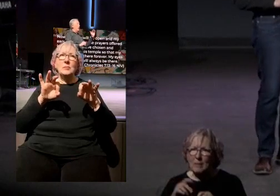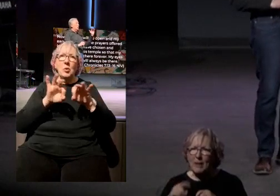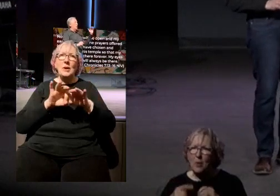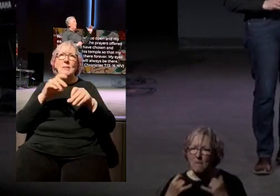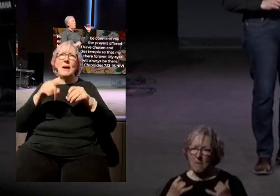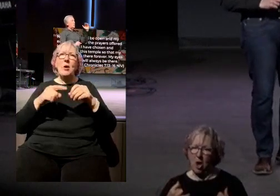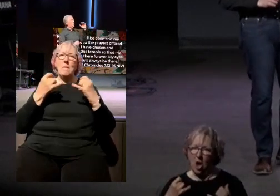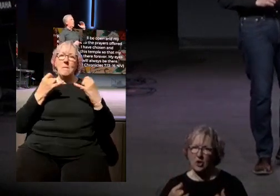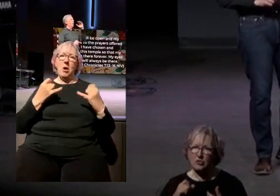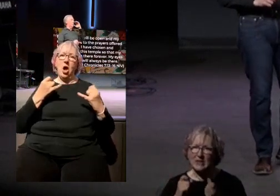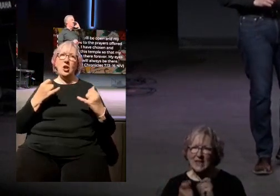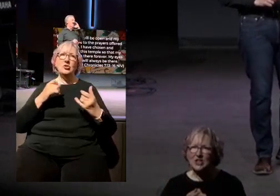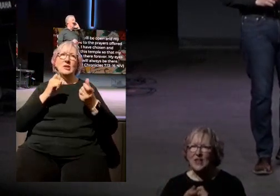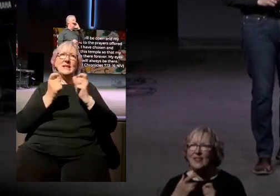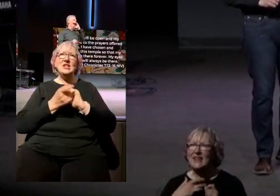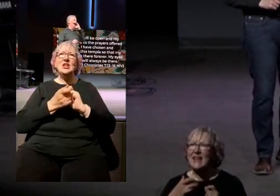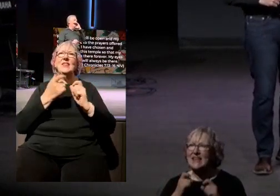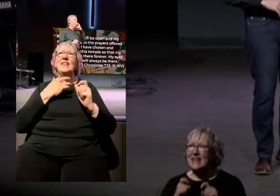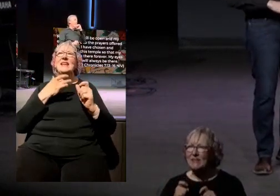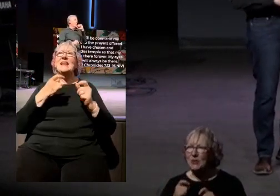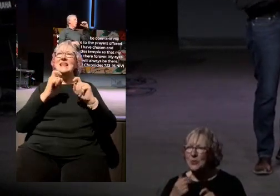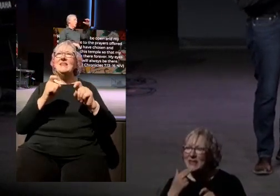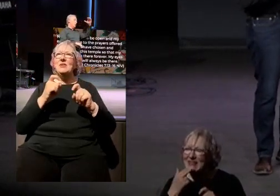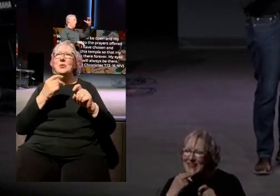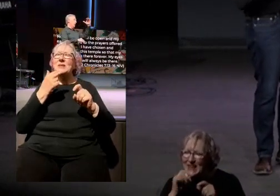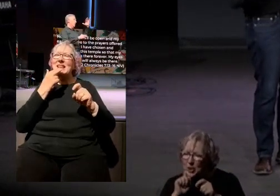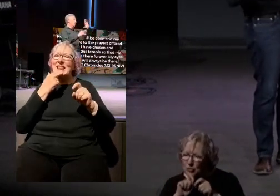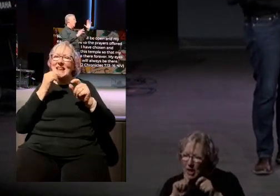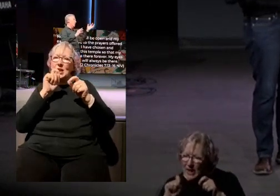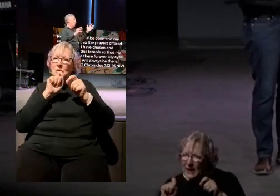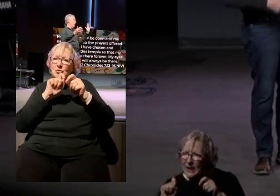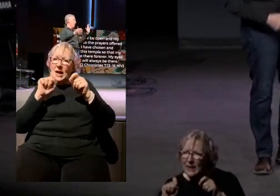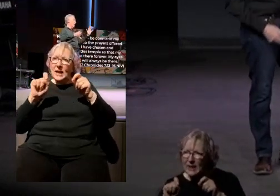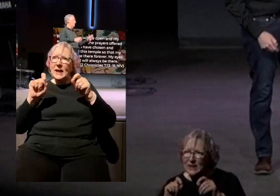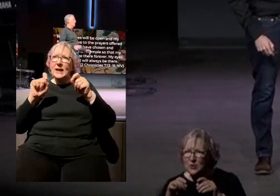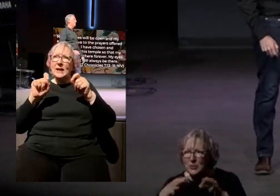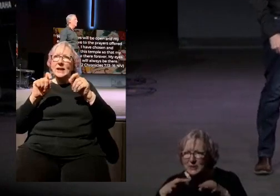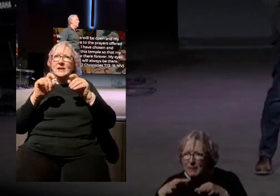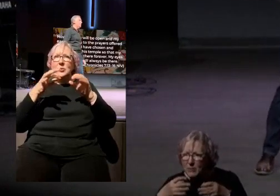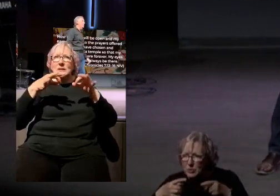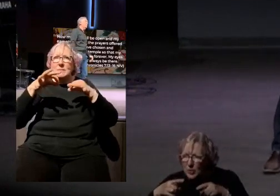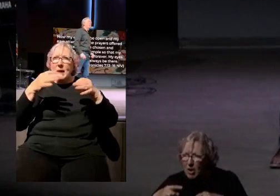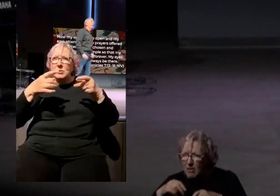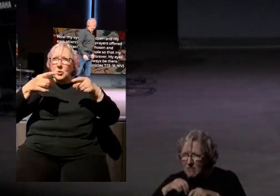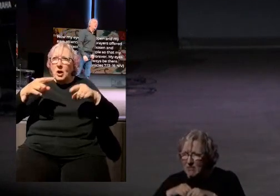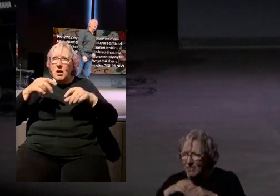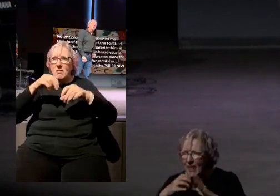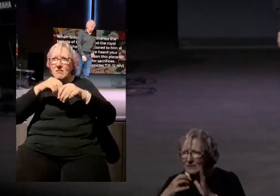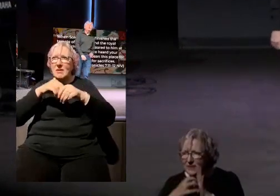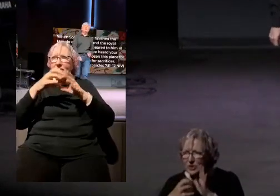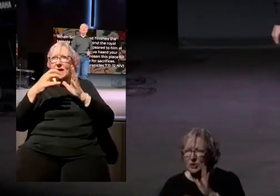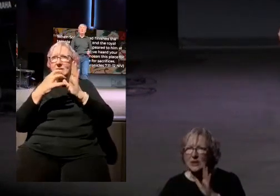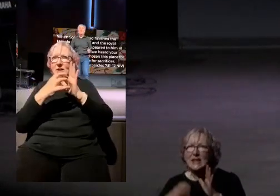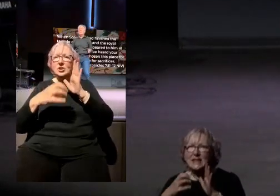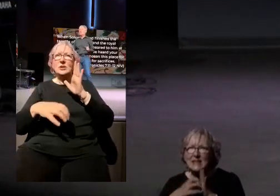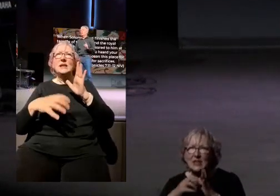give you subtitles, right, to show you how the sections break up. This section starts